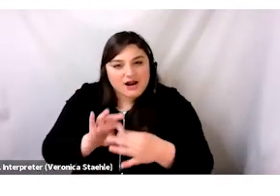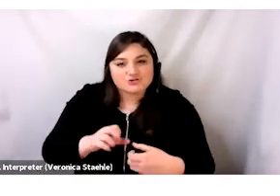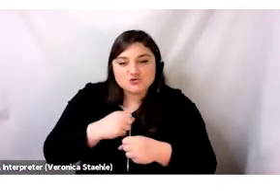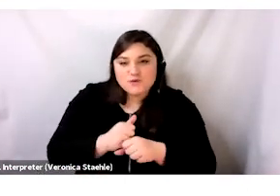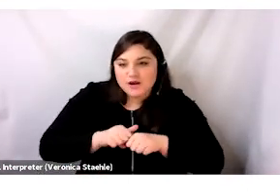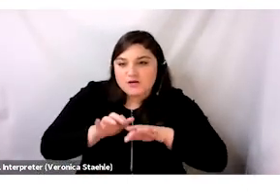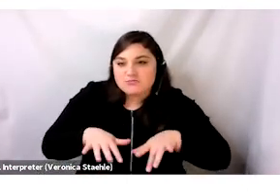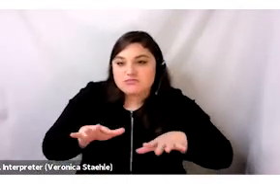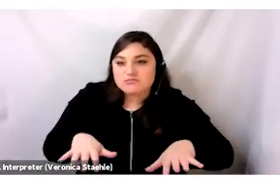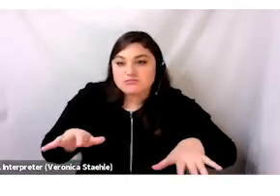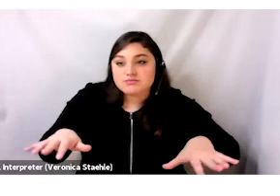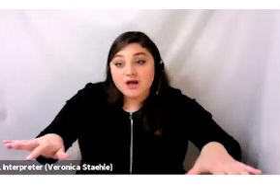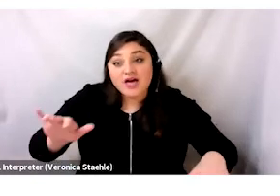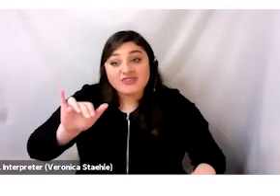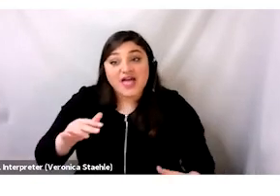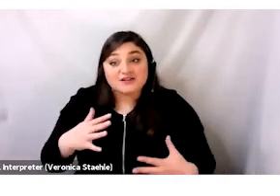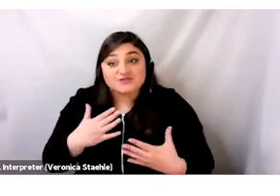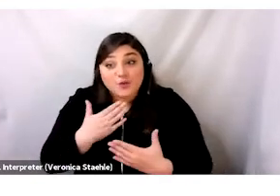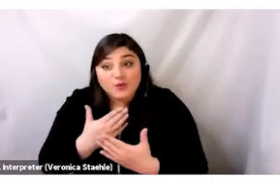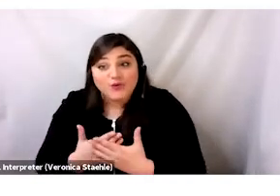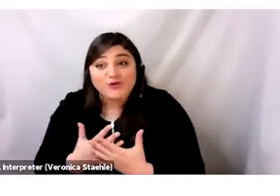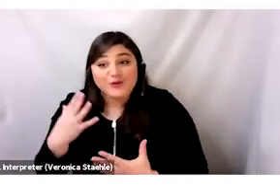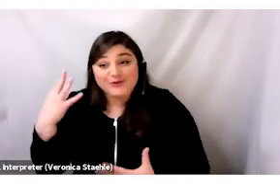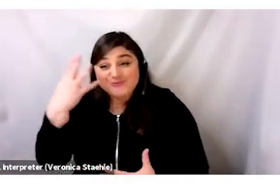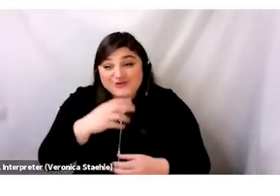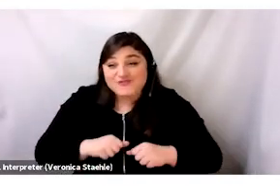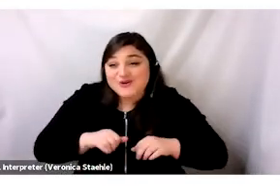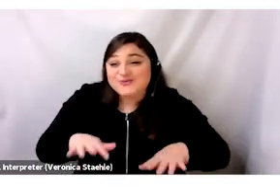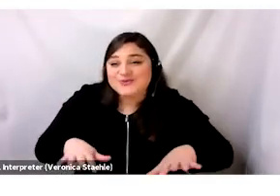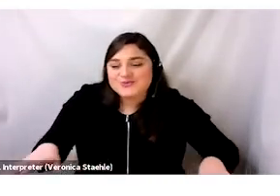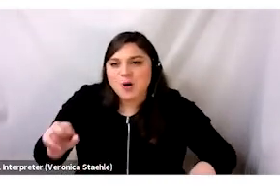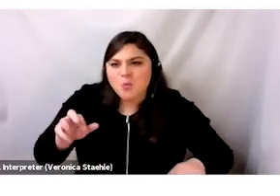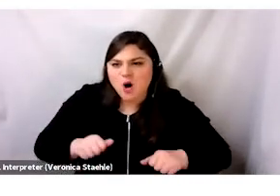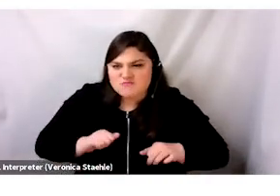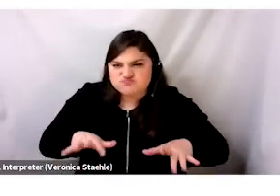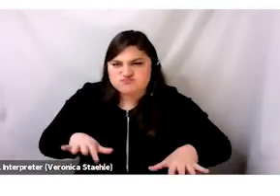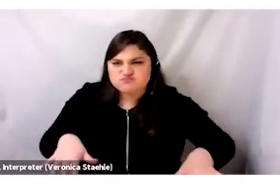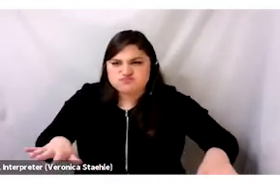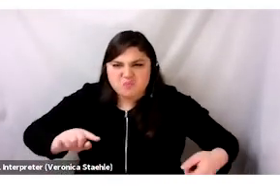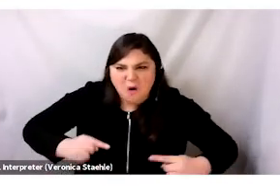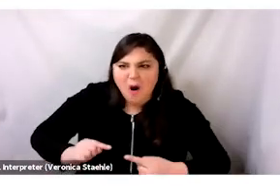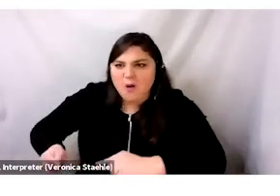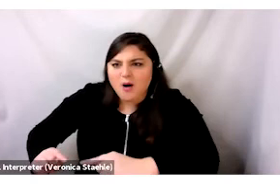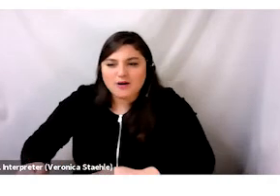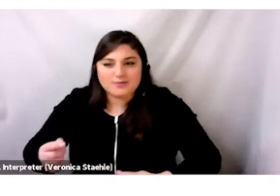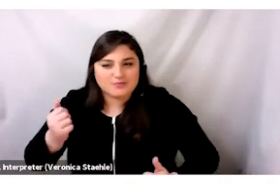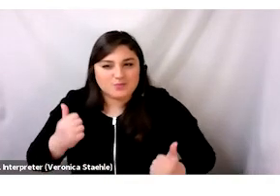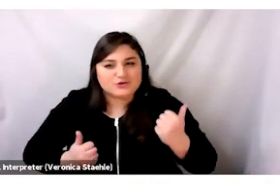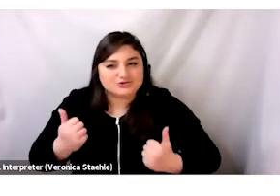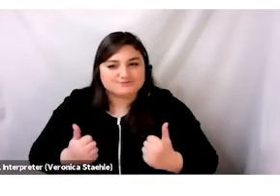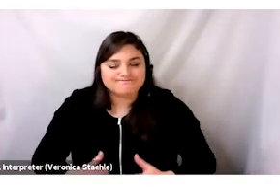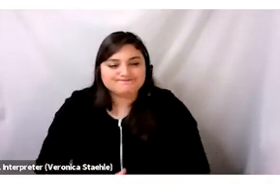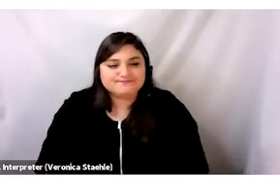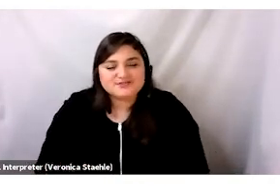rippling vibration that is beautiful and wholesome, or is it harmful? So hopefully that answers